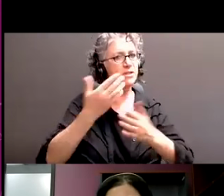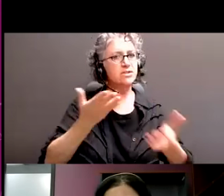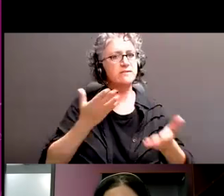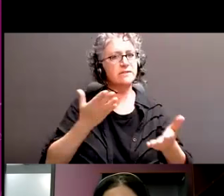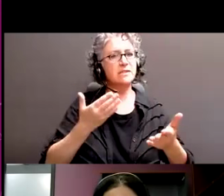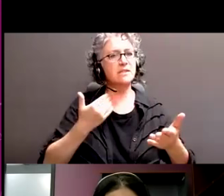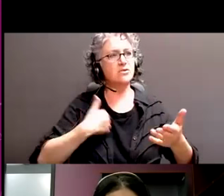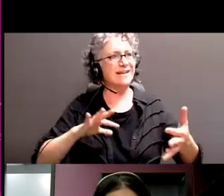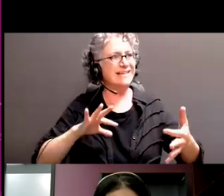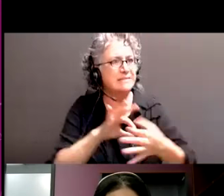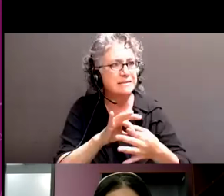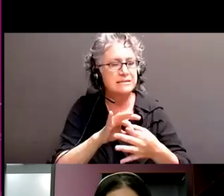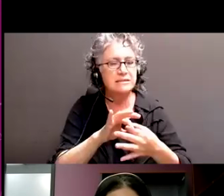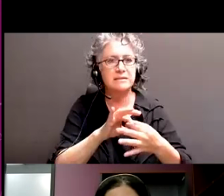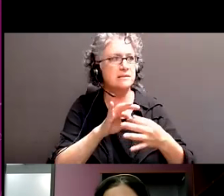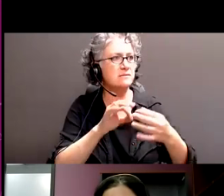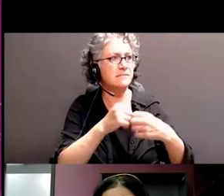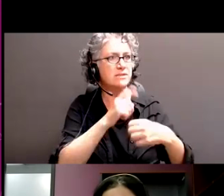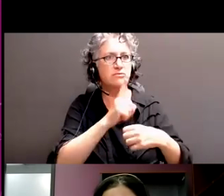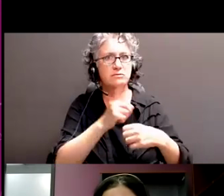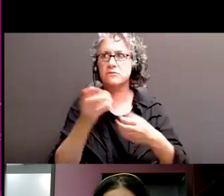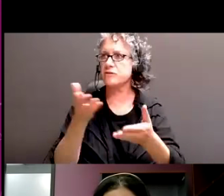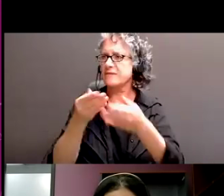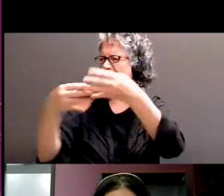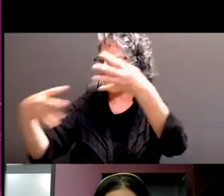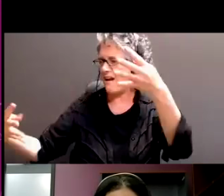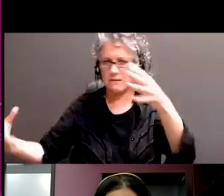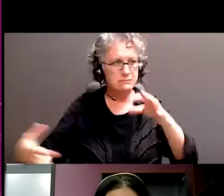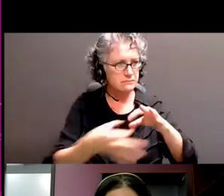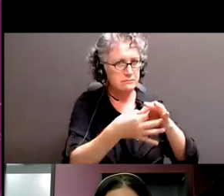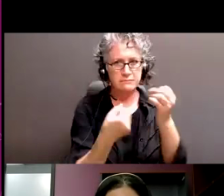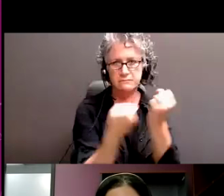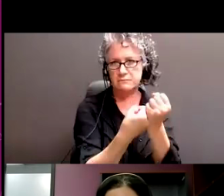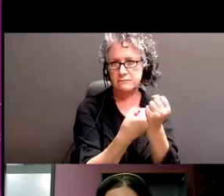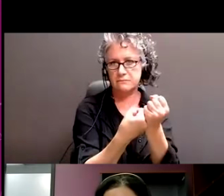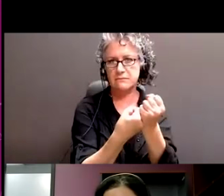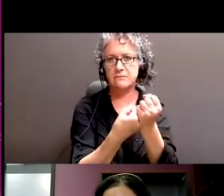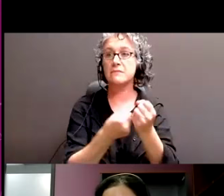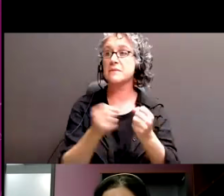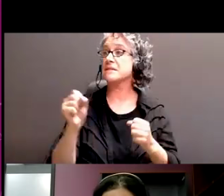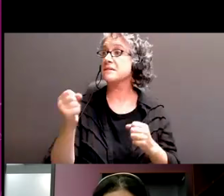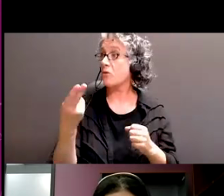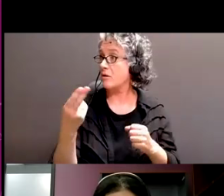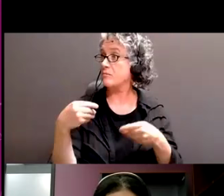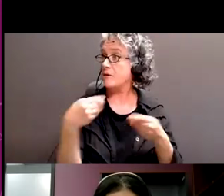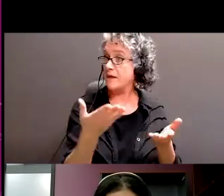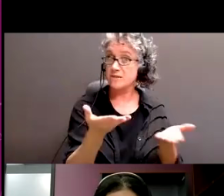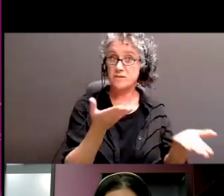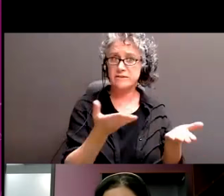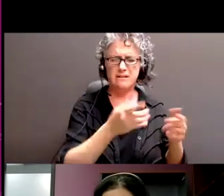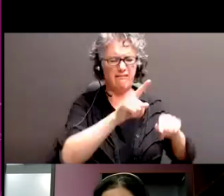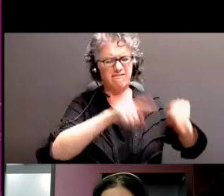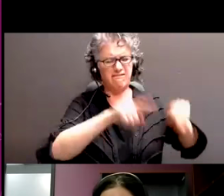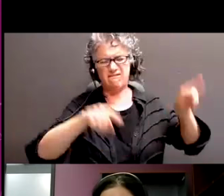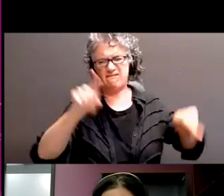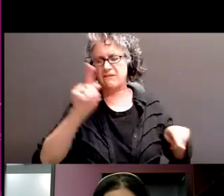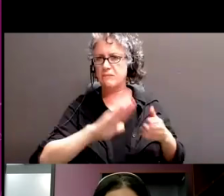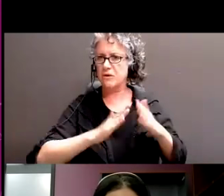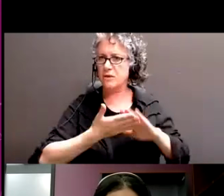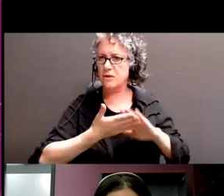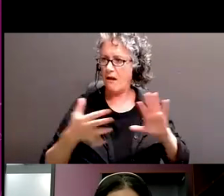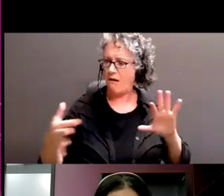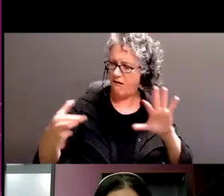that can meet their needs. We engage with key stakeholders who provide services to our diverse communities and connect